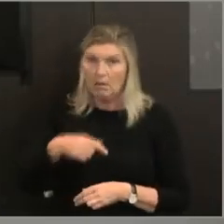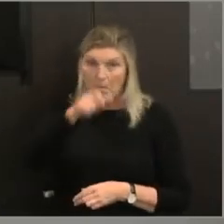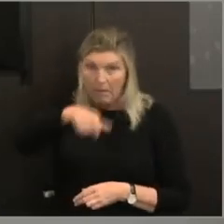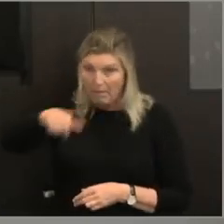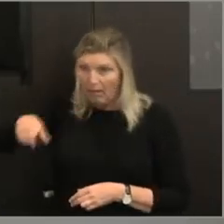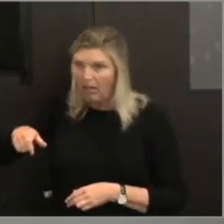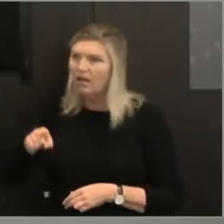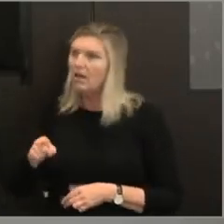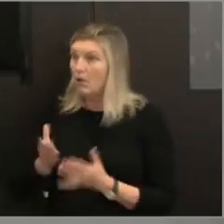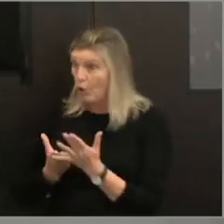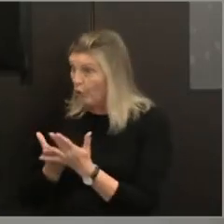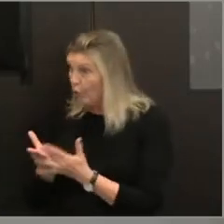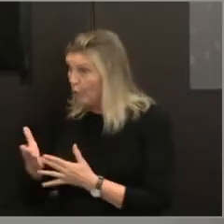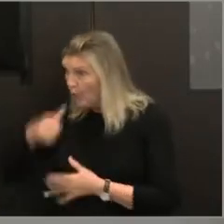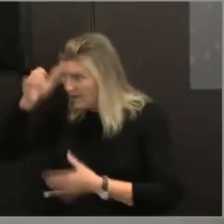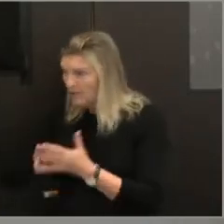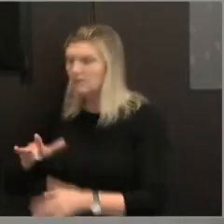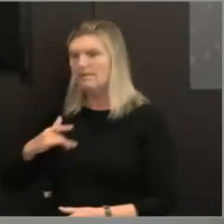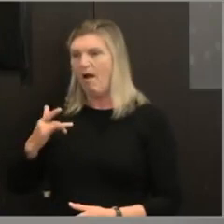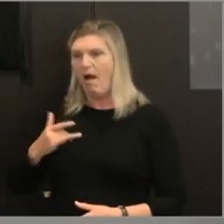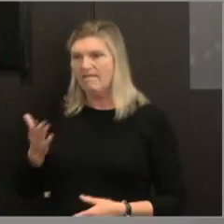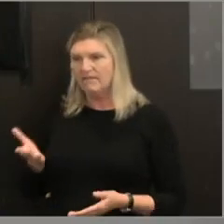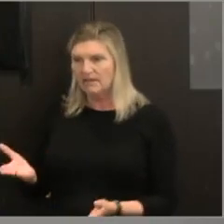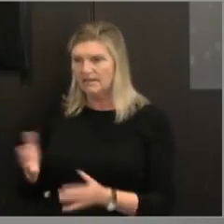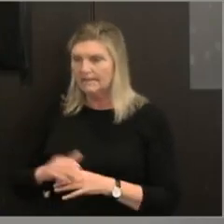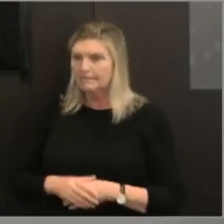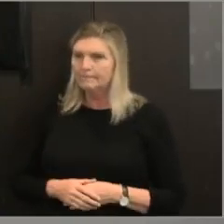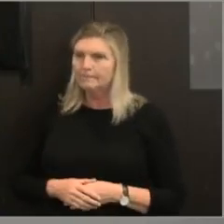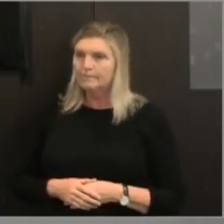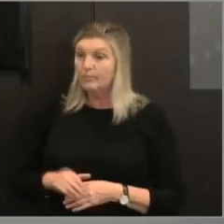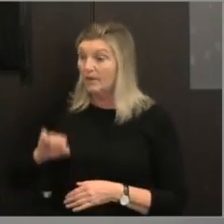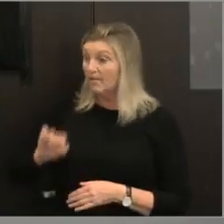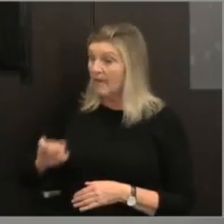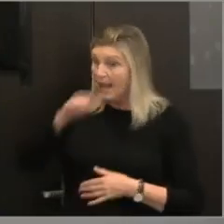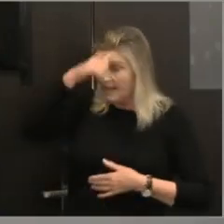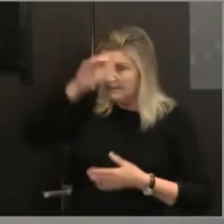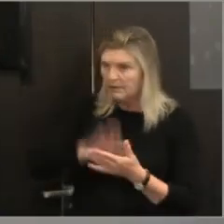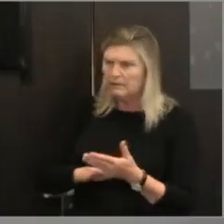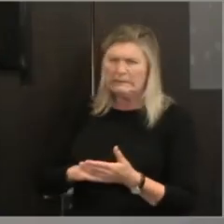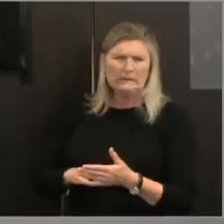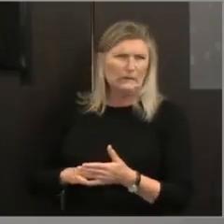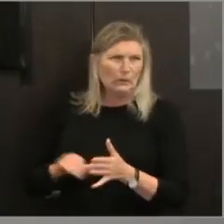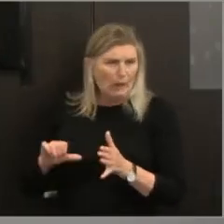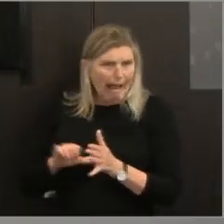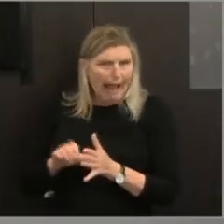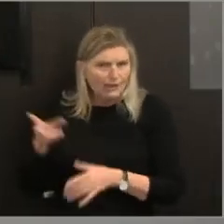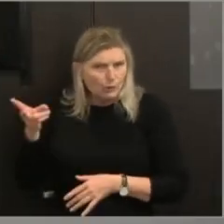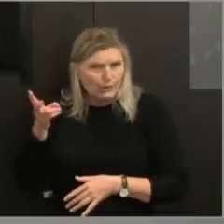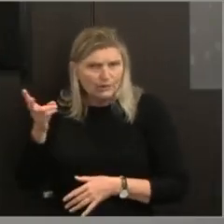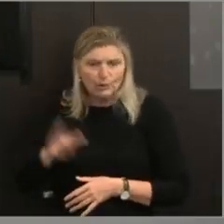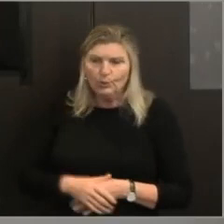of living in the schools as students. The stories of that experience are sometimes difficult to accept